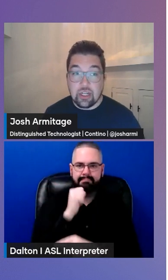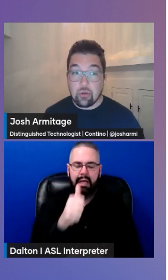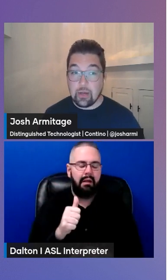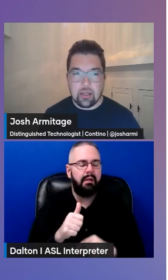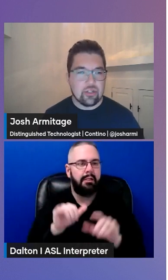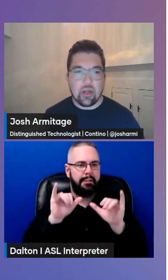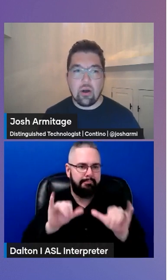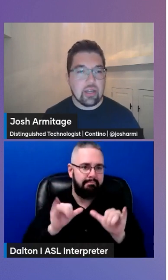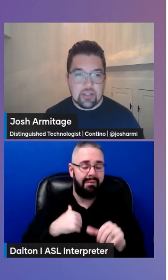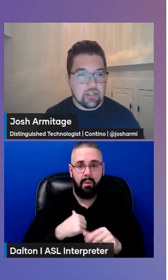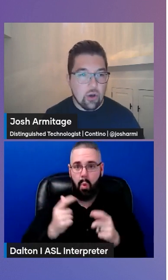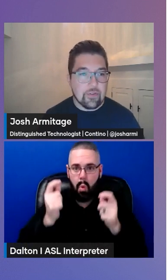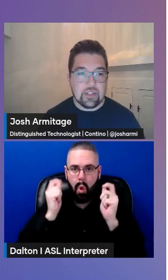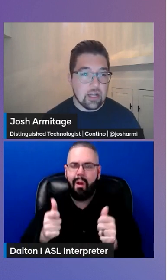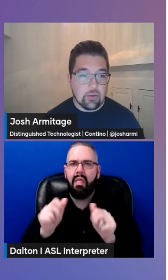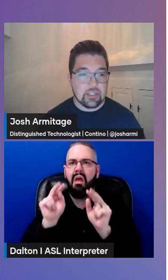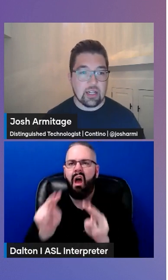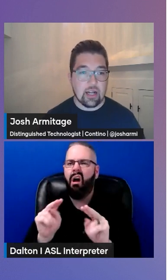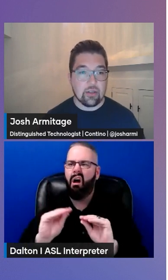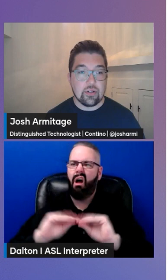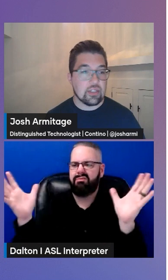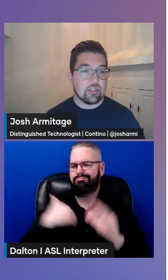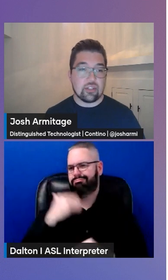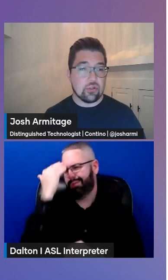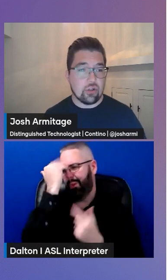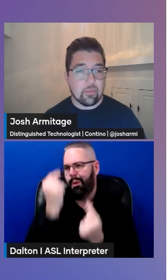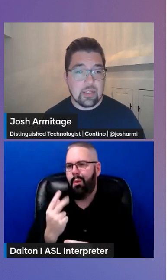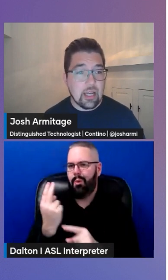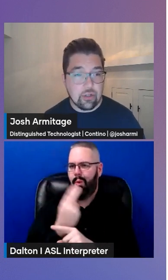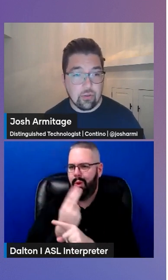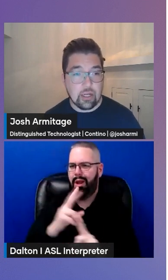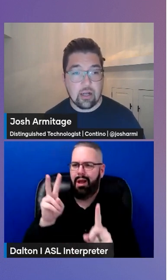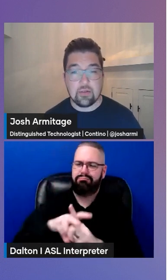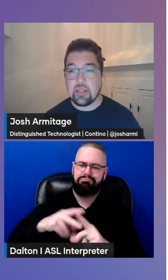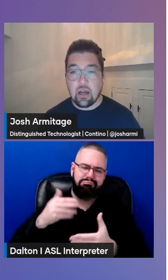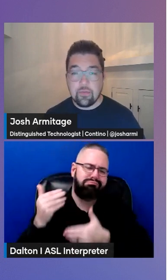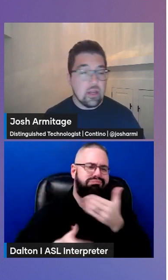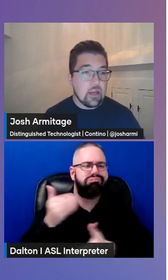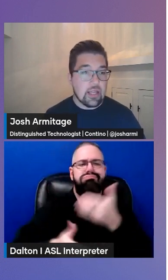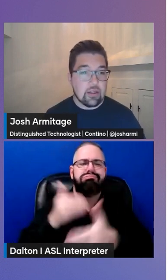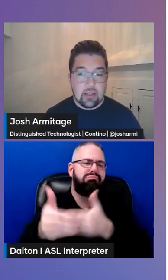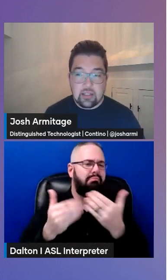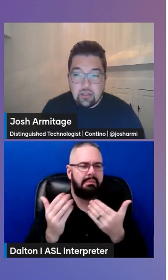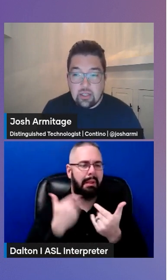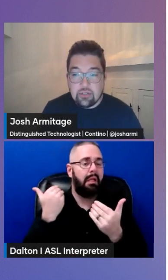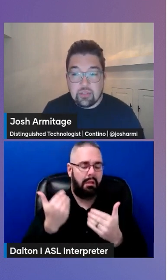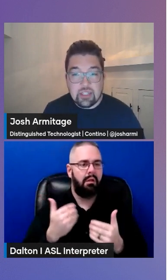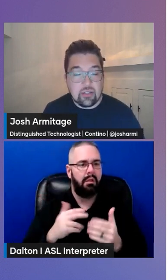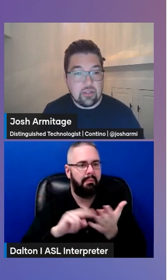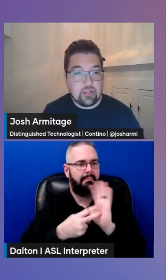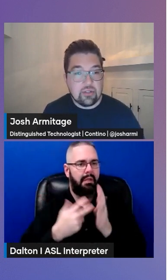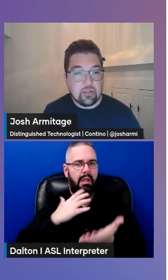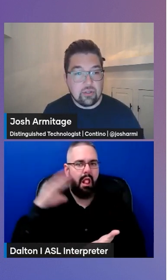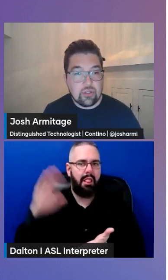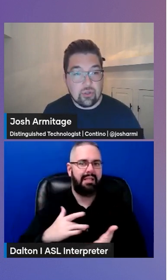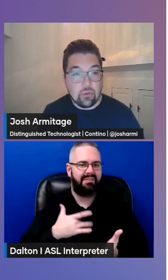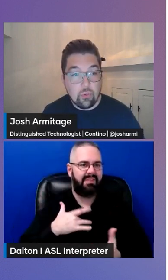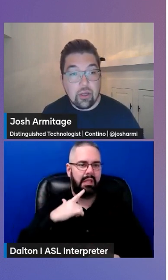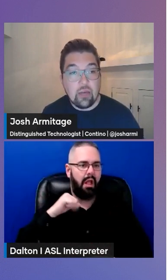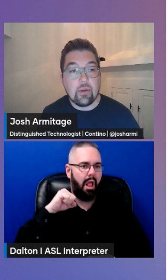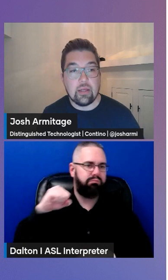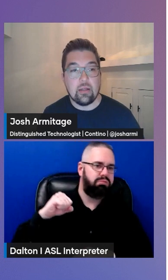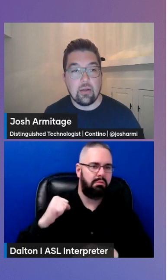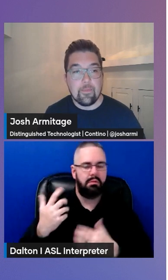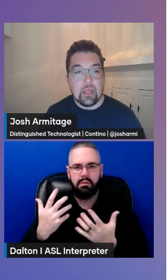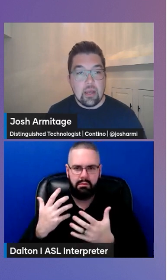use it quickly and just go, oh yeah, this is obvious, I know exactly how to use this, there's good documentation, all that kind of stuff, then there's a lot less resistance to